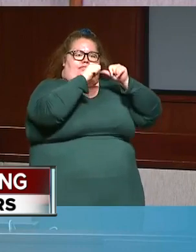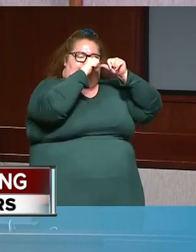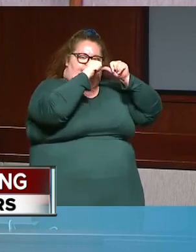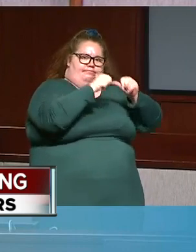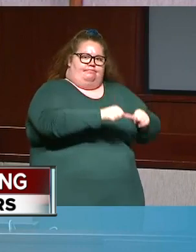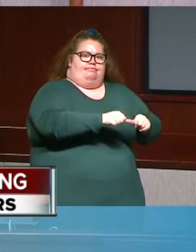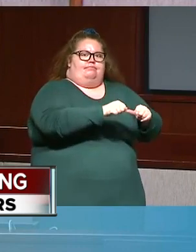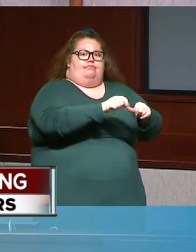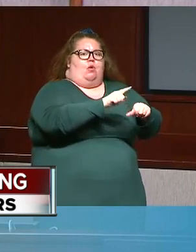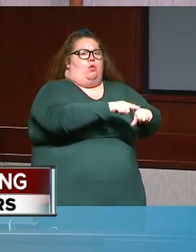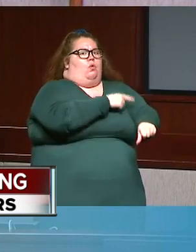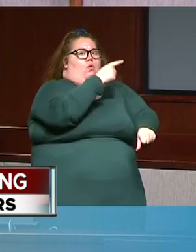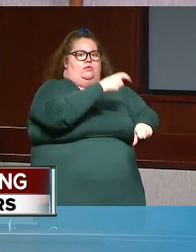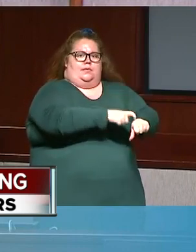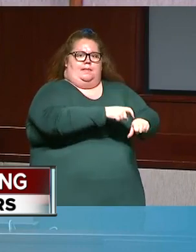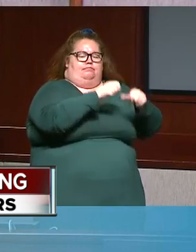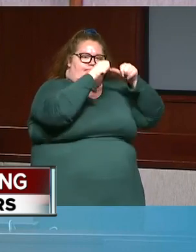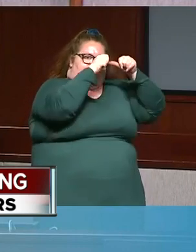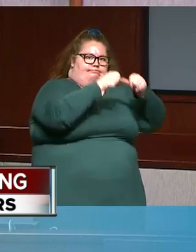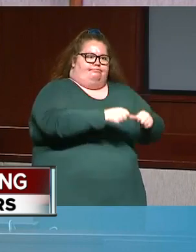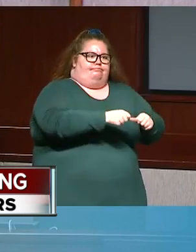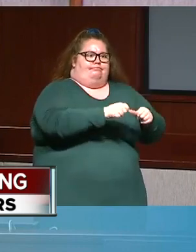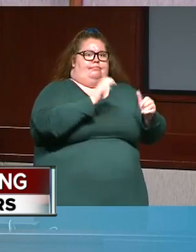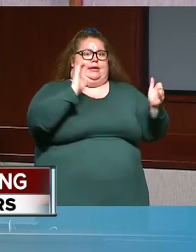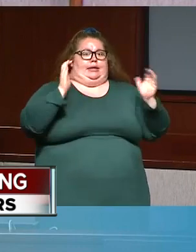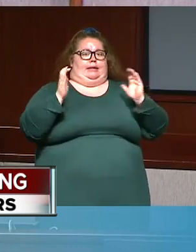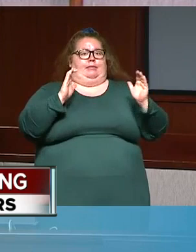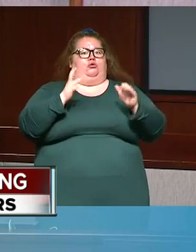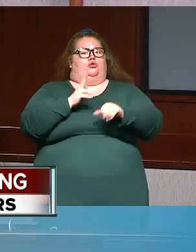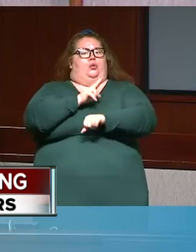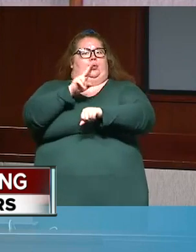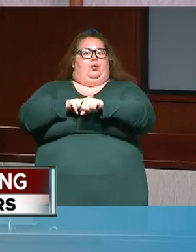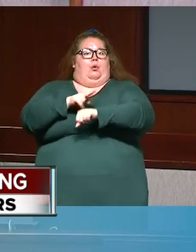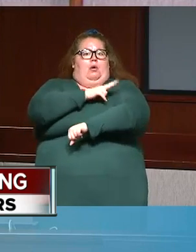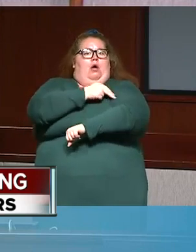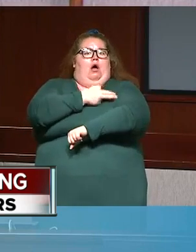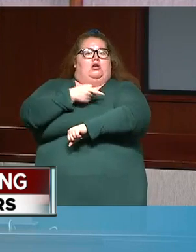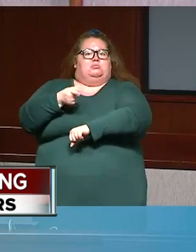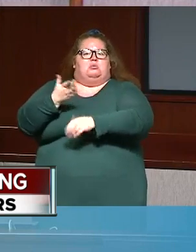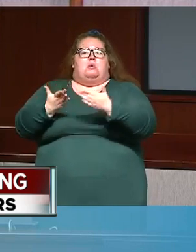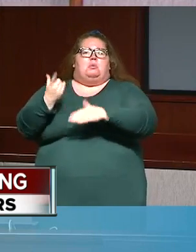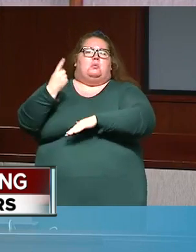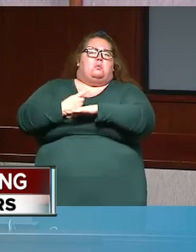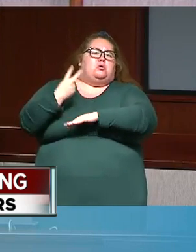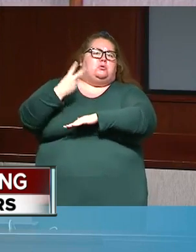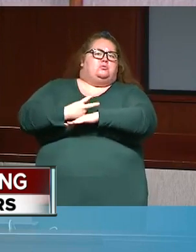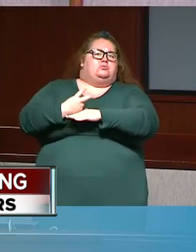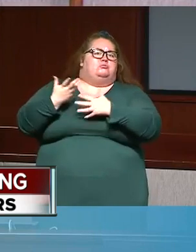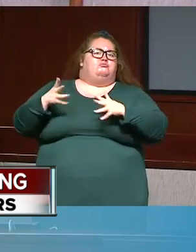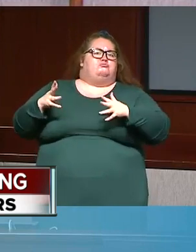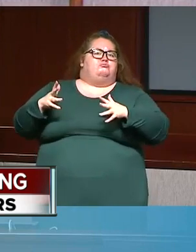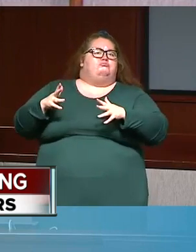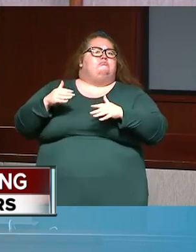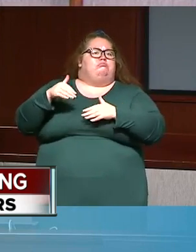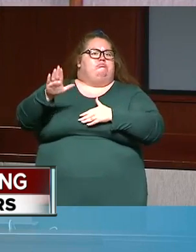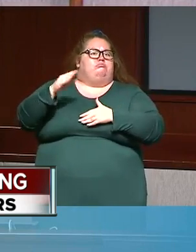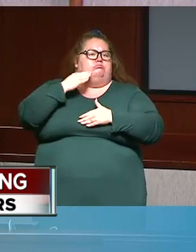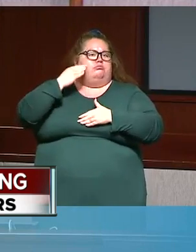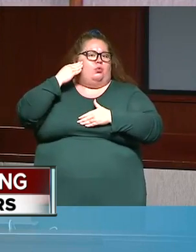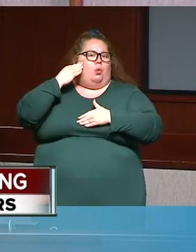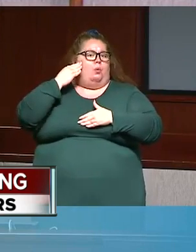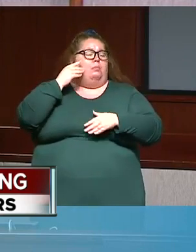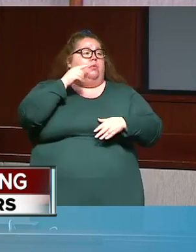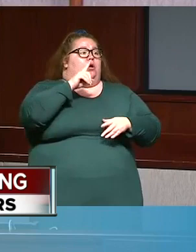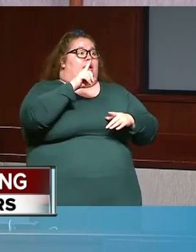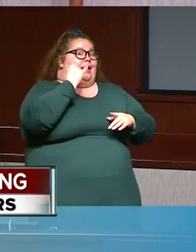time versus general hospitalizations. You may be hospitalized for a day, you may be hospitalized for a couple of days. Once you're admitted to the ICU, chances are you